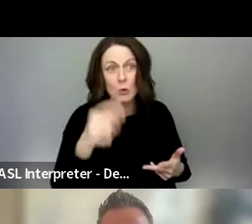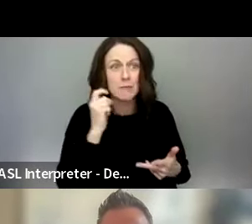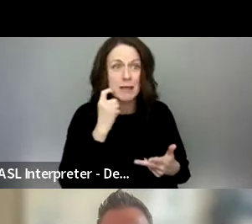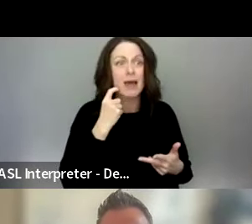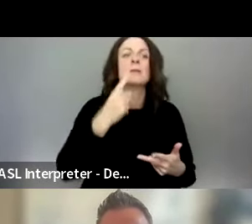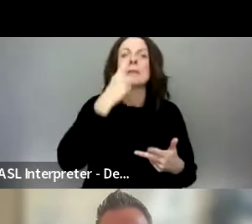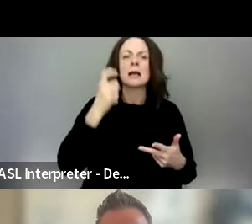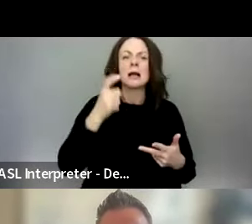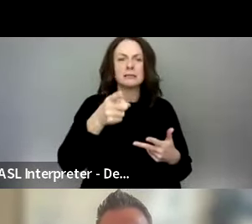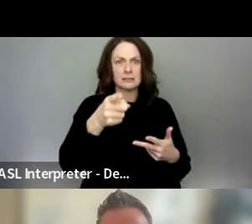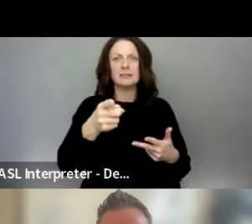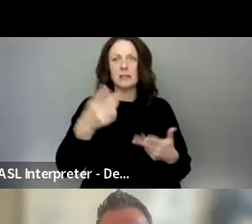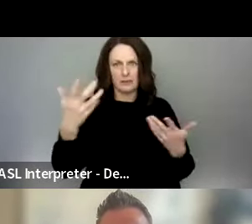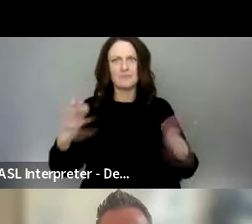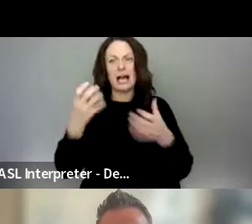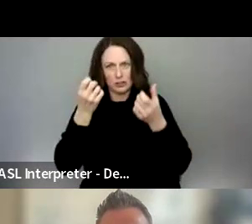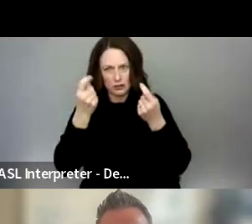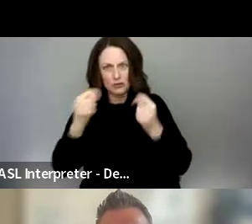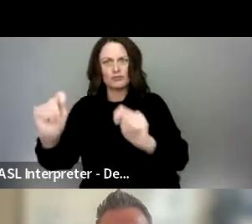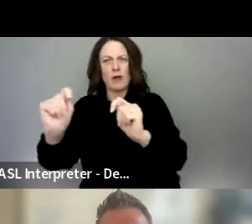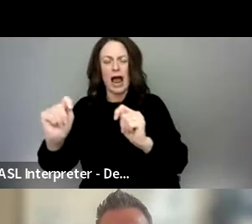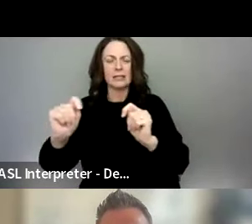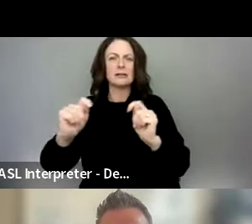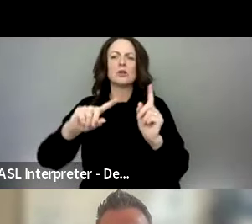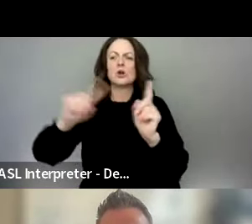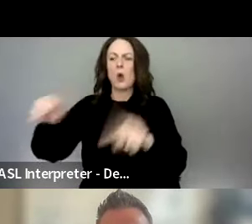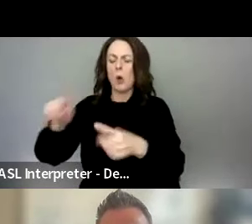is because he has tried to go to a